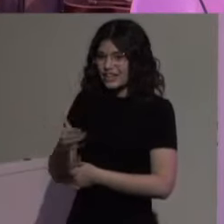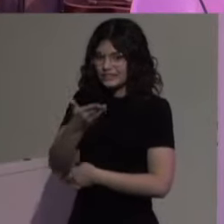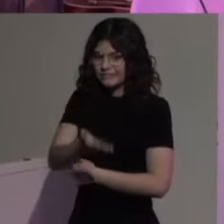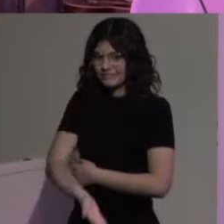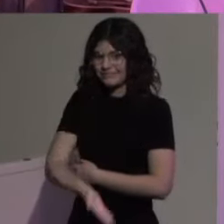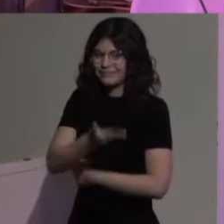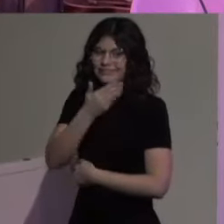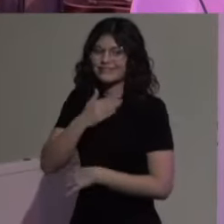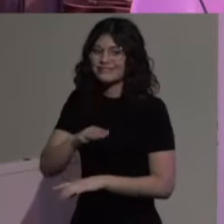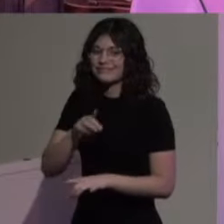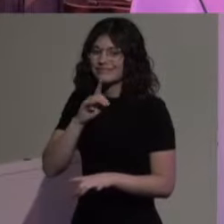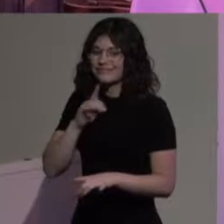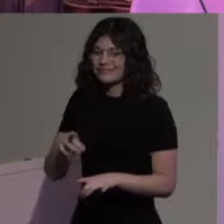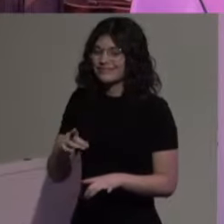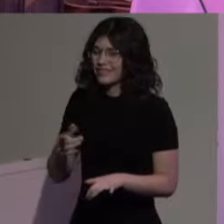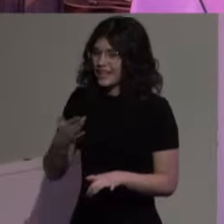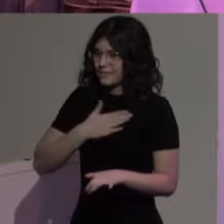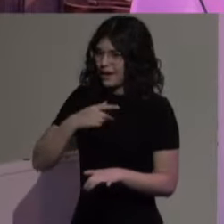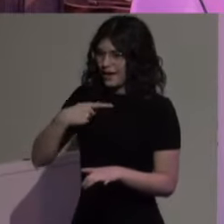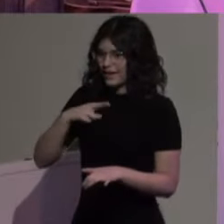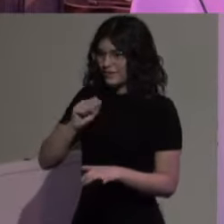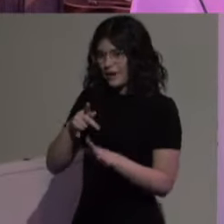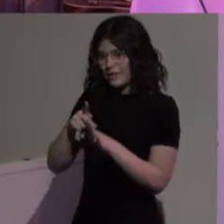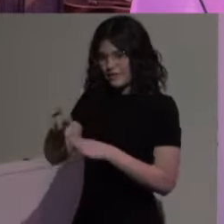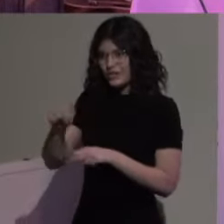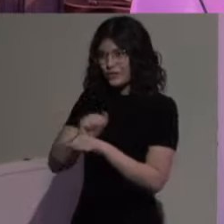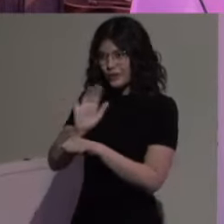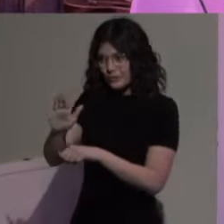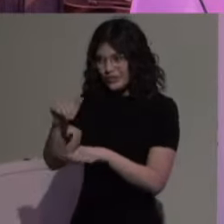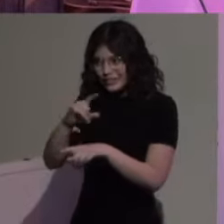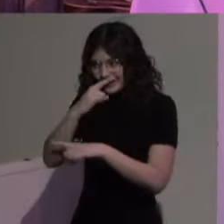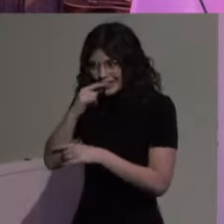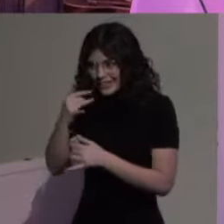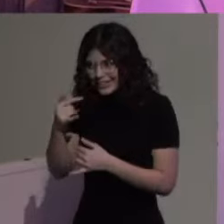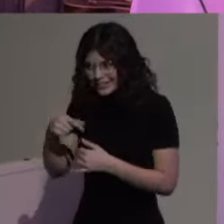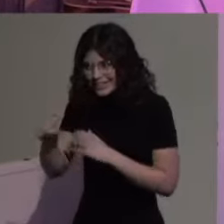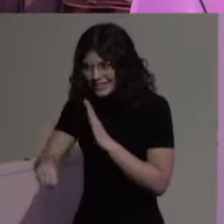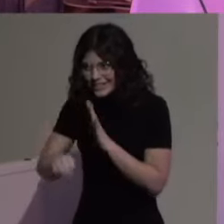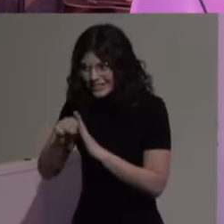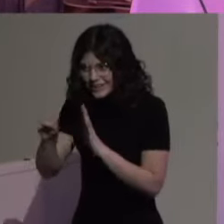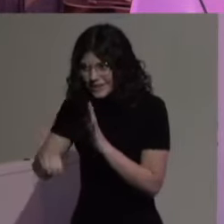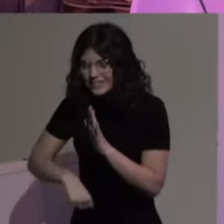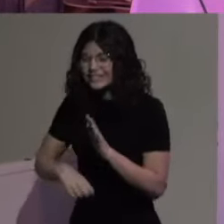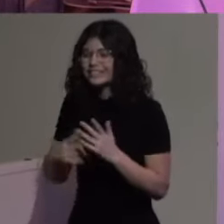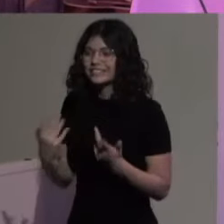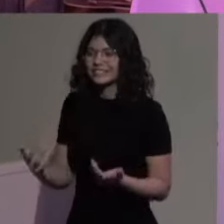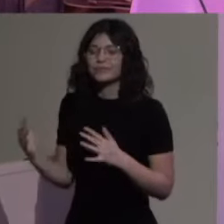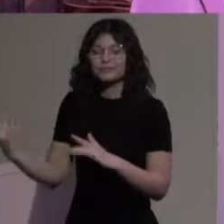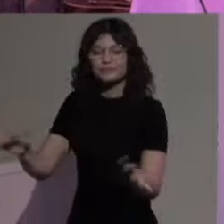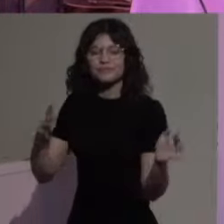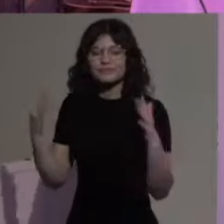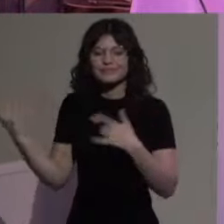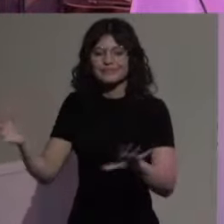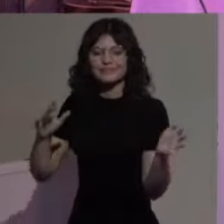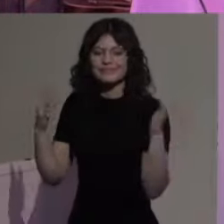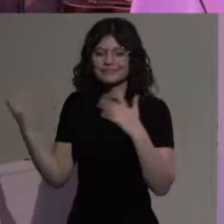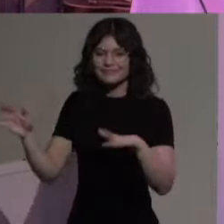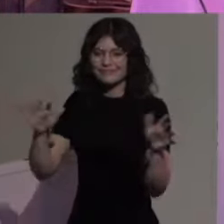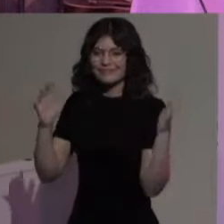just happens to like be my paraprofessional working with your kids this semester. So give Quayim Gray.